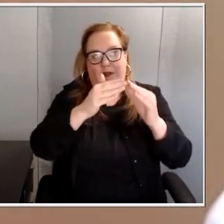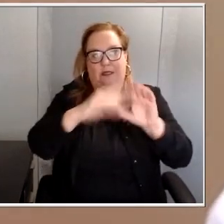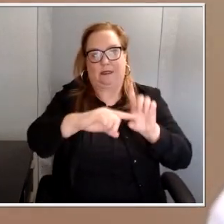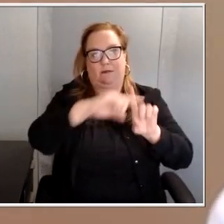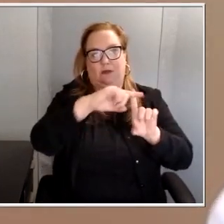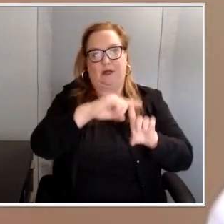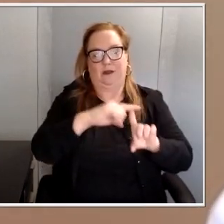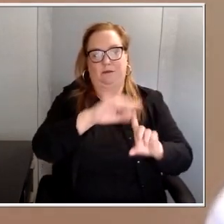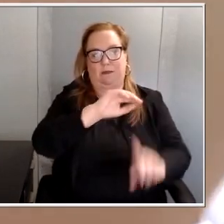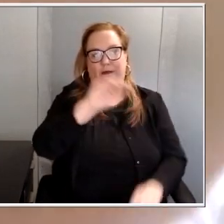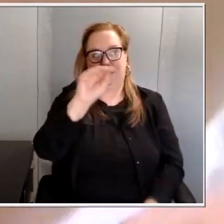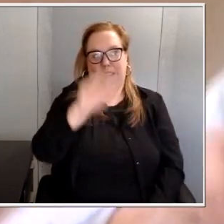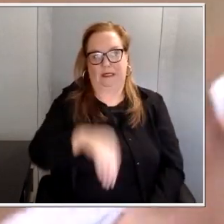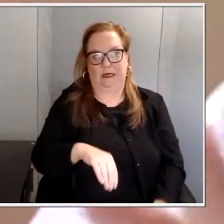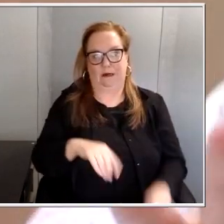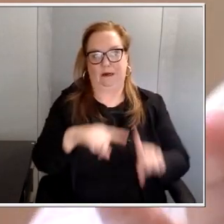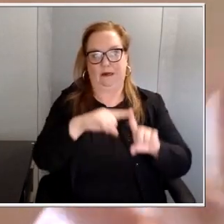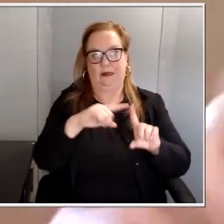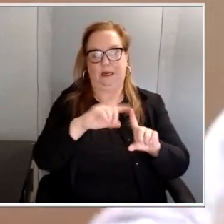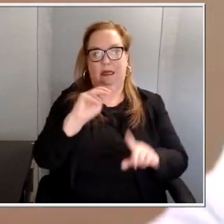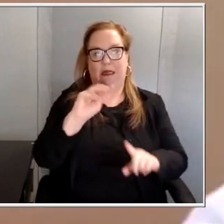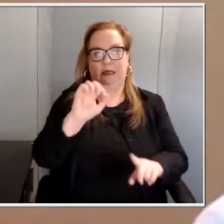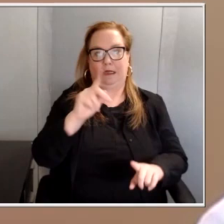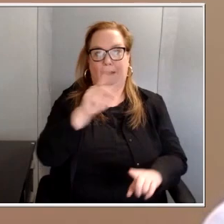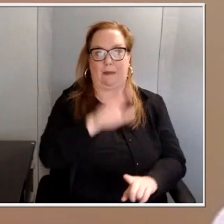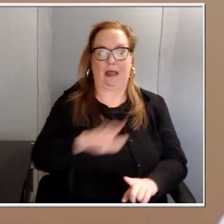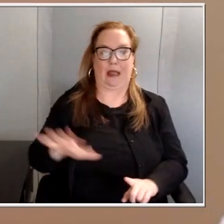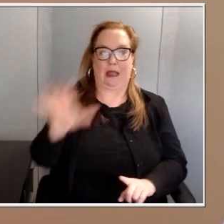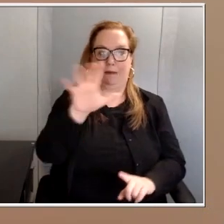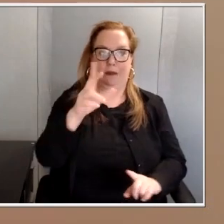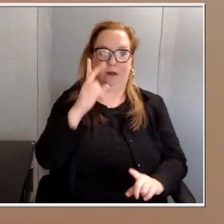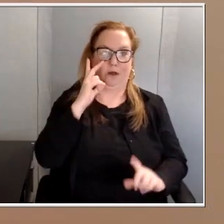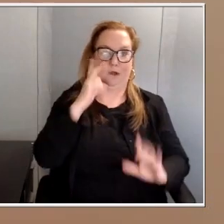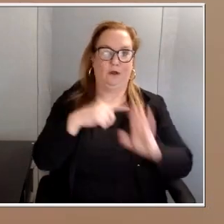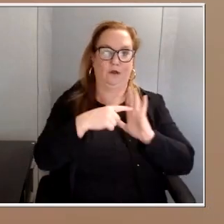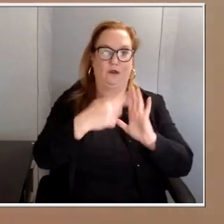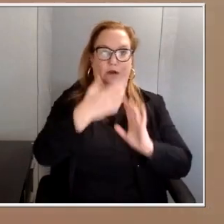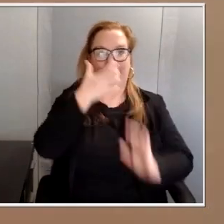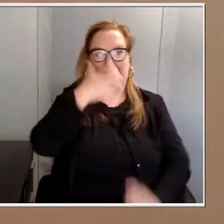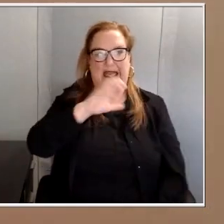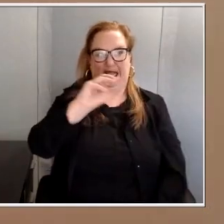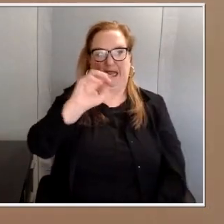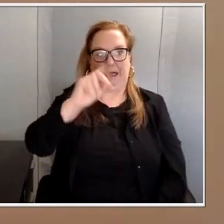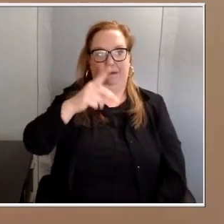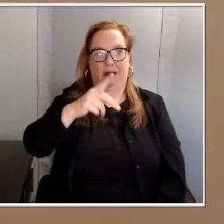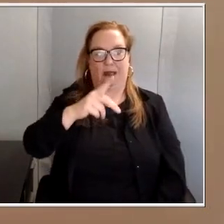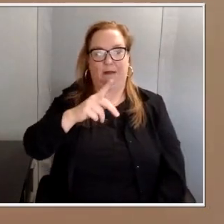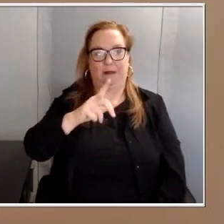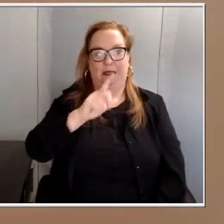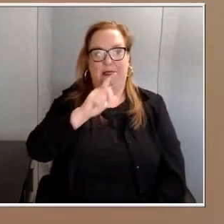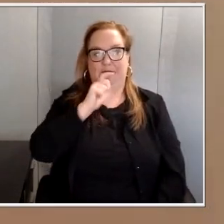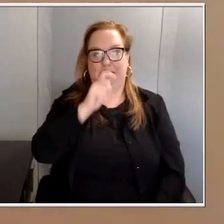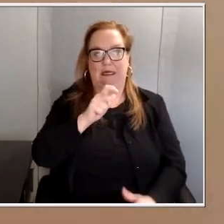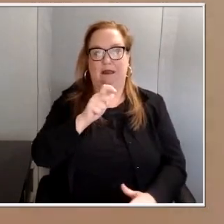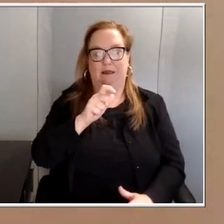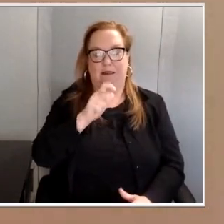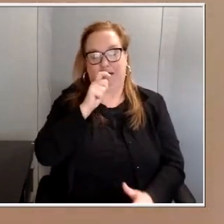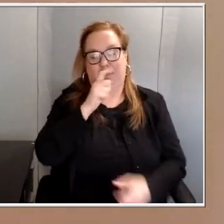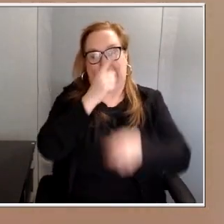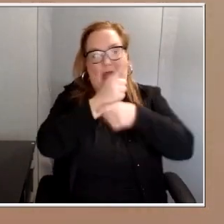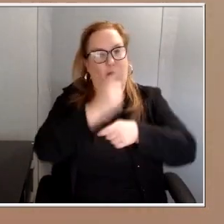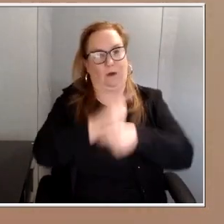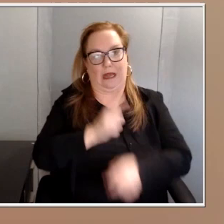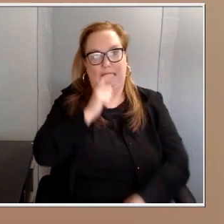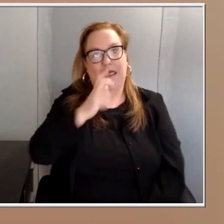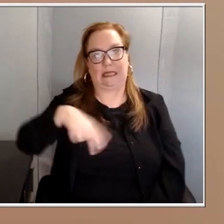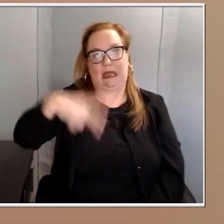and the number of the map. I think that you showed a minute ago, the heat map is misleading. I think it's a lot higher than that.